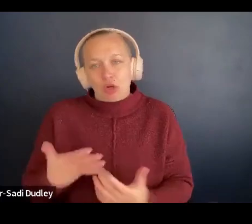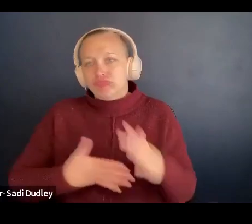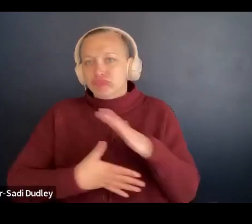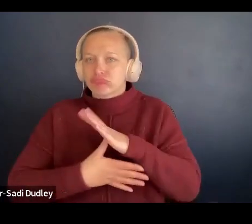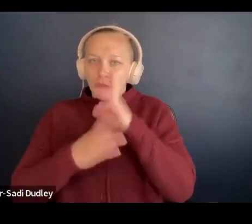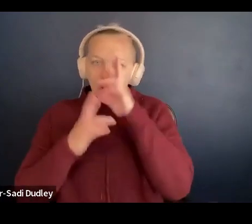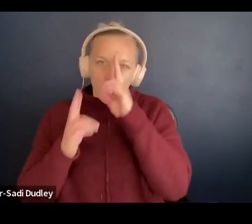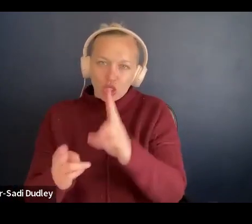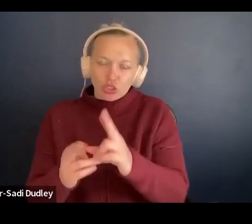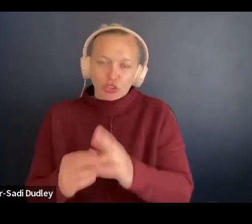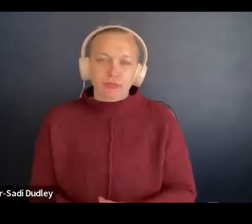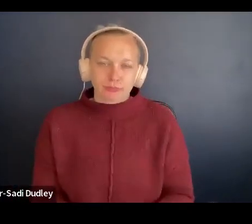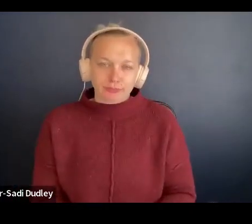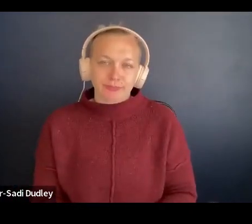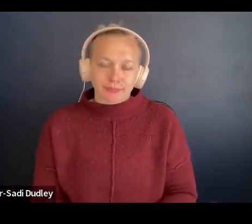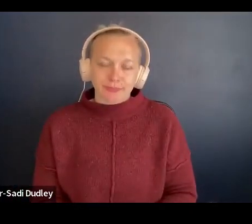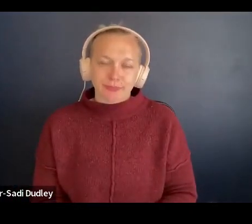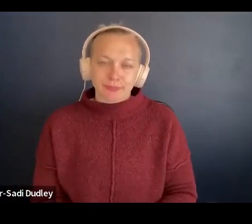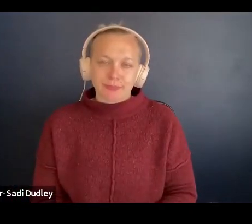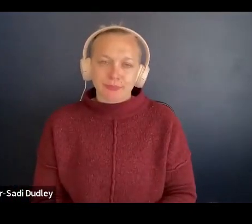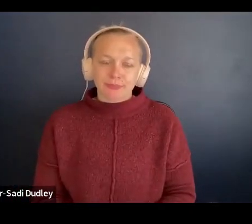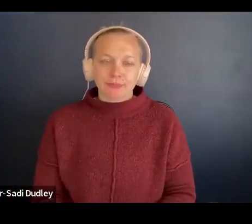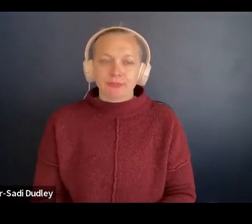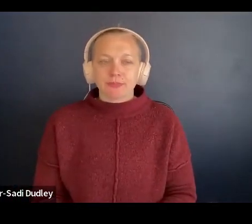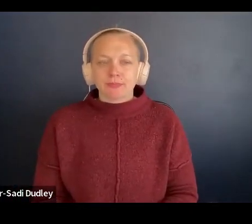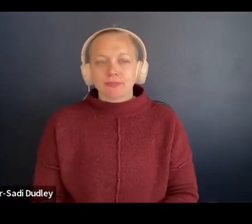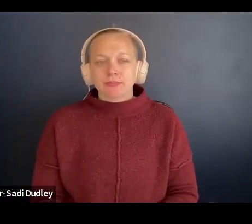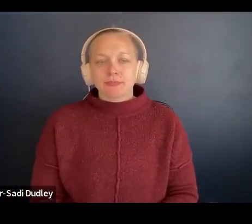honored. So